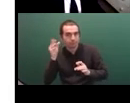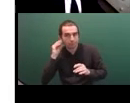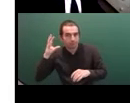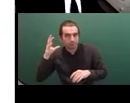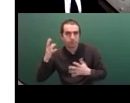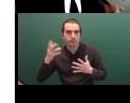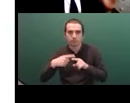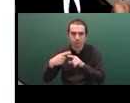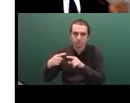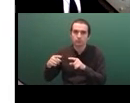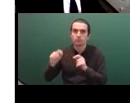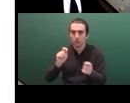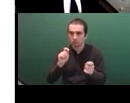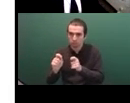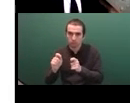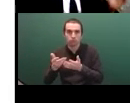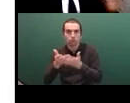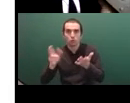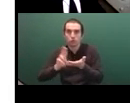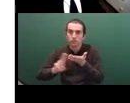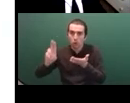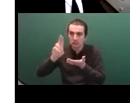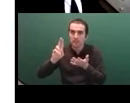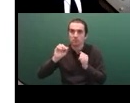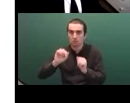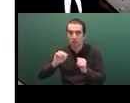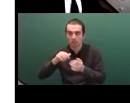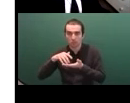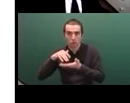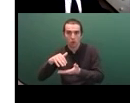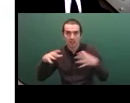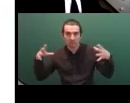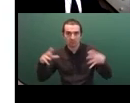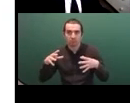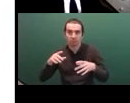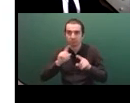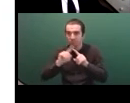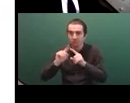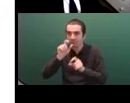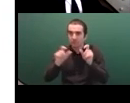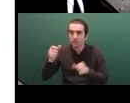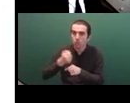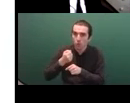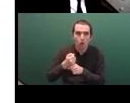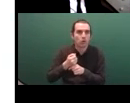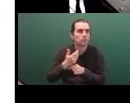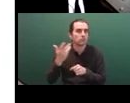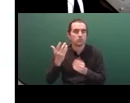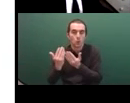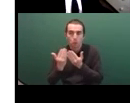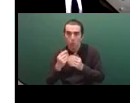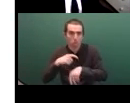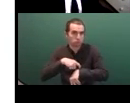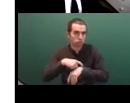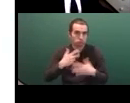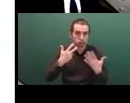stay behind for 2 hours. Why should they? Well, they'll get an accreditation for doing this. They can submit a